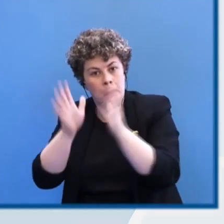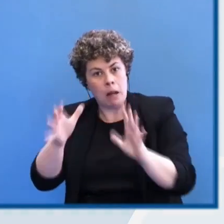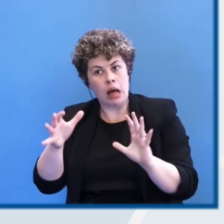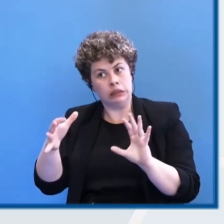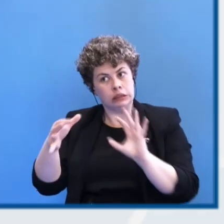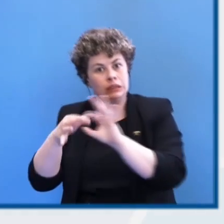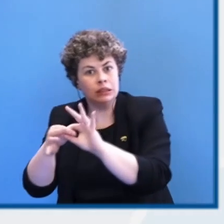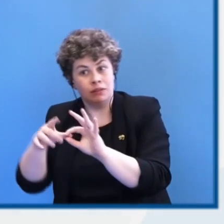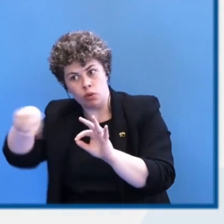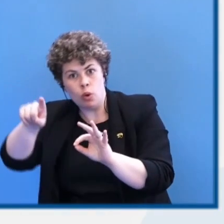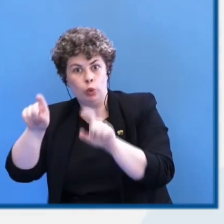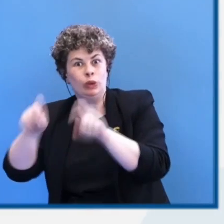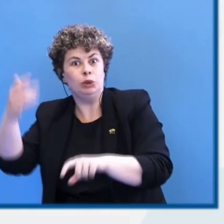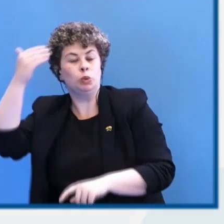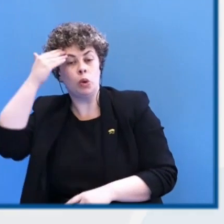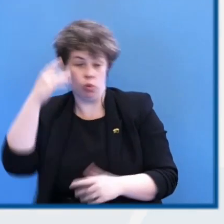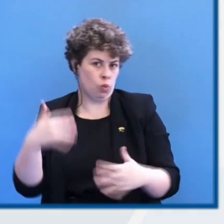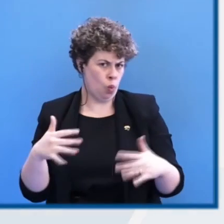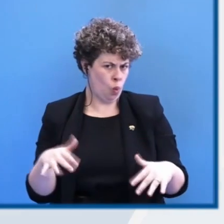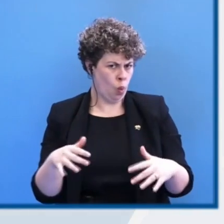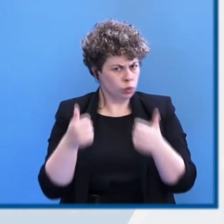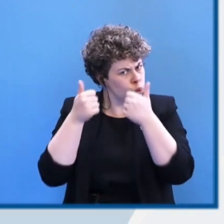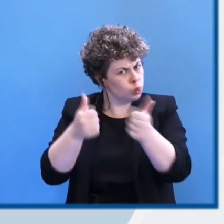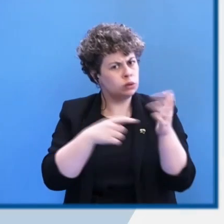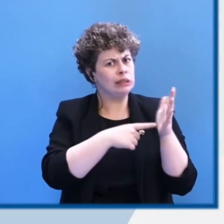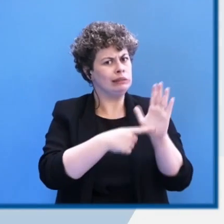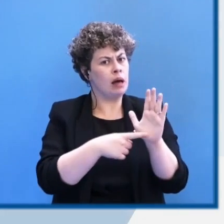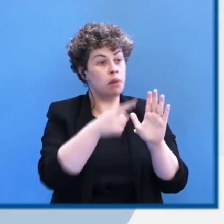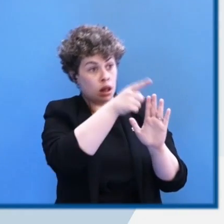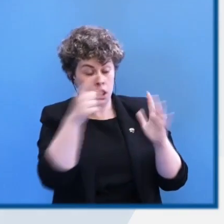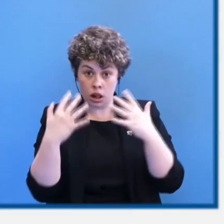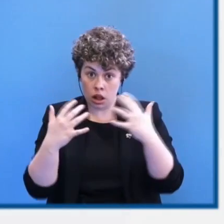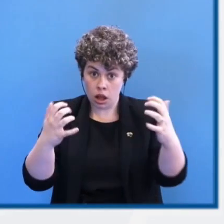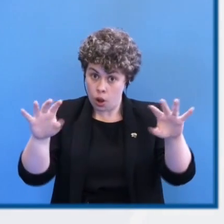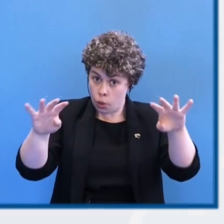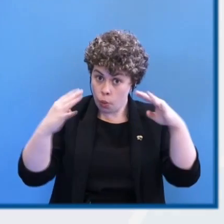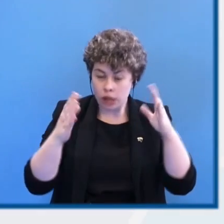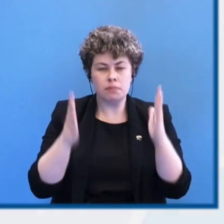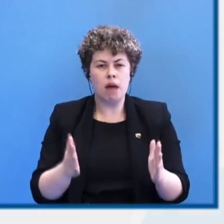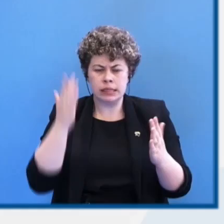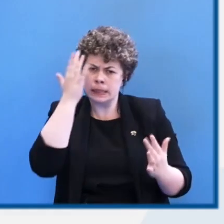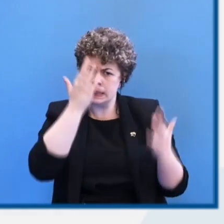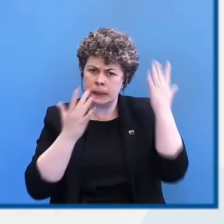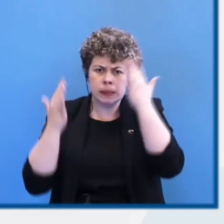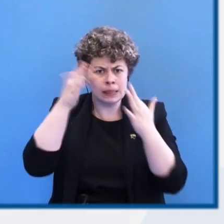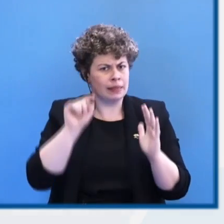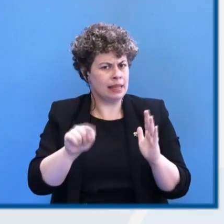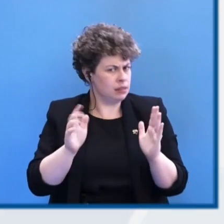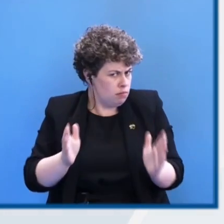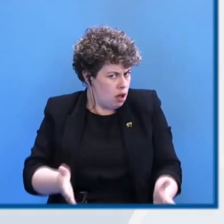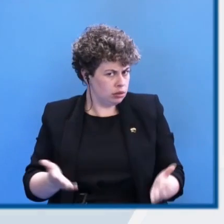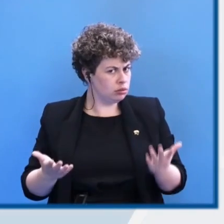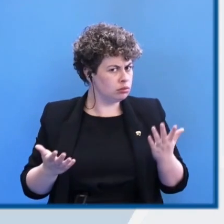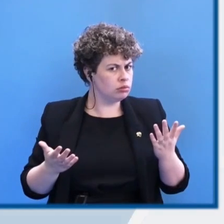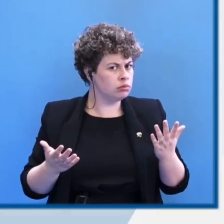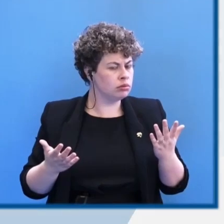extremely interesting and something which the audience may wish to think through and possibly pose some questions about when we get to the